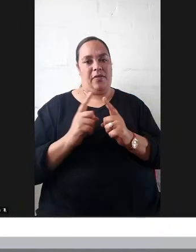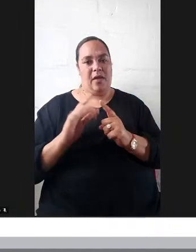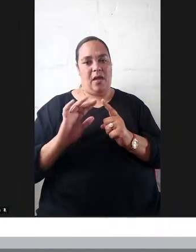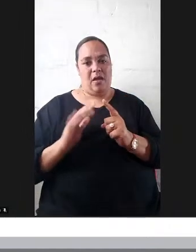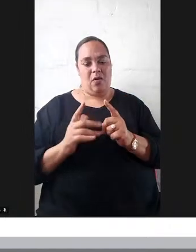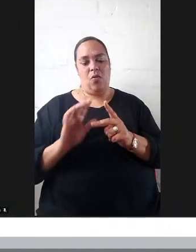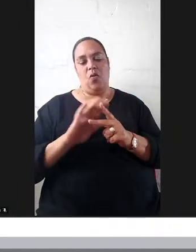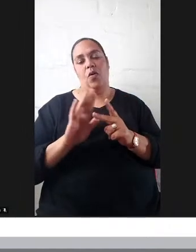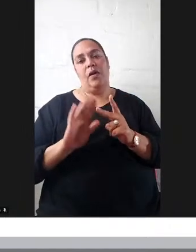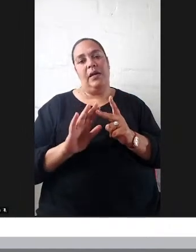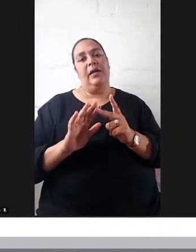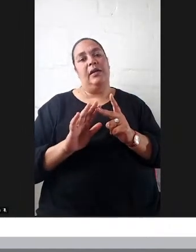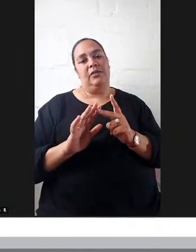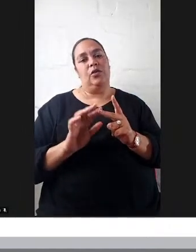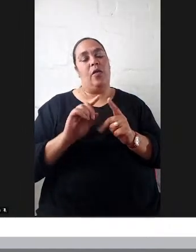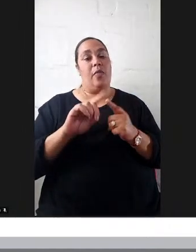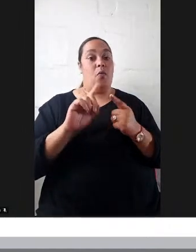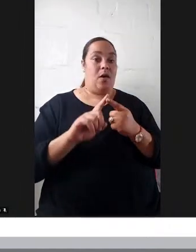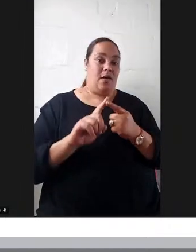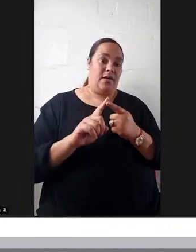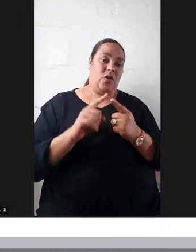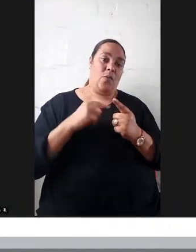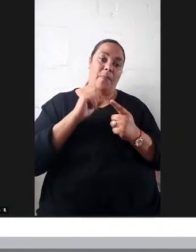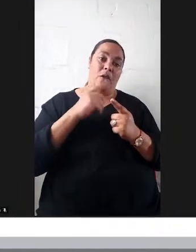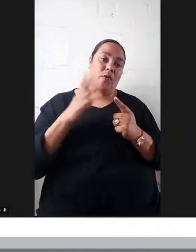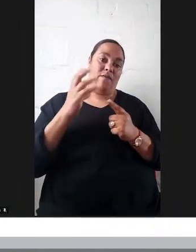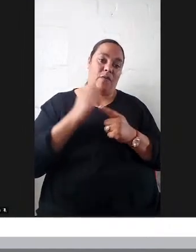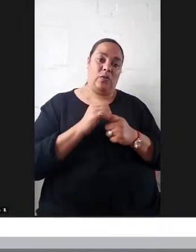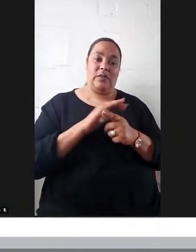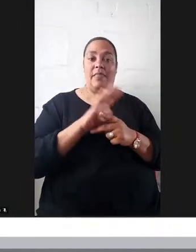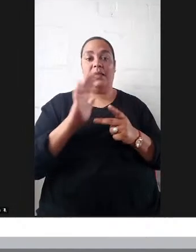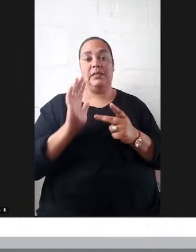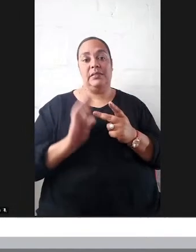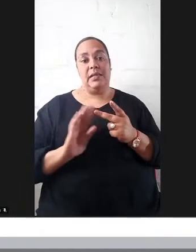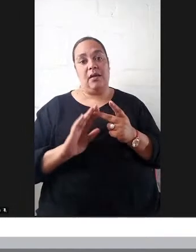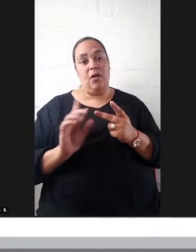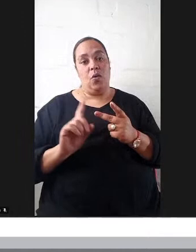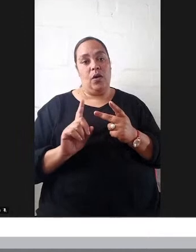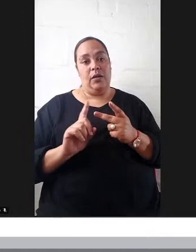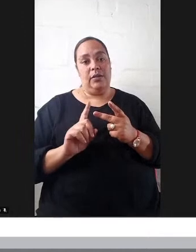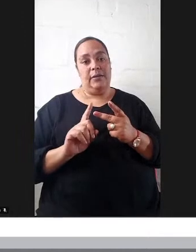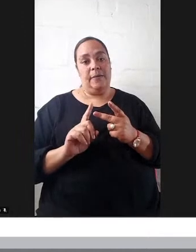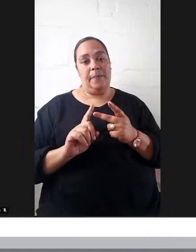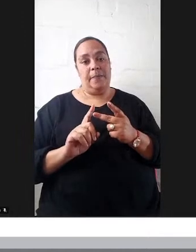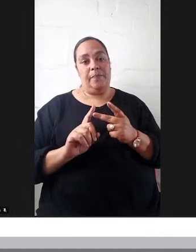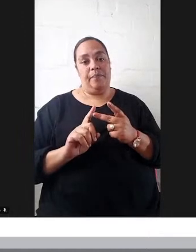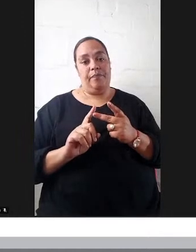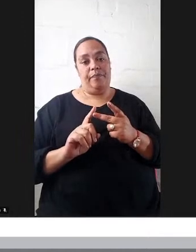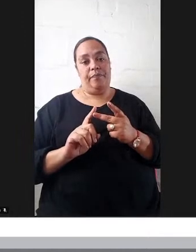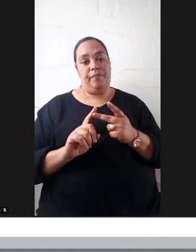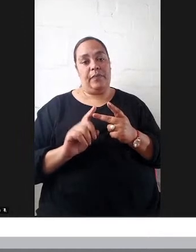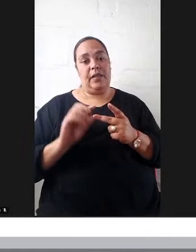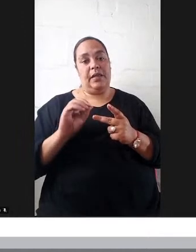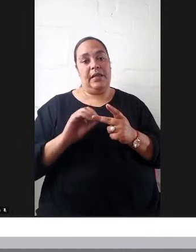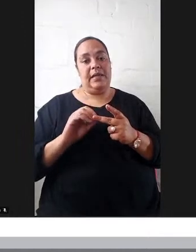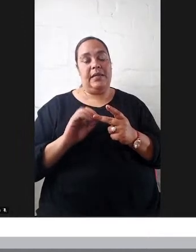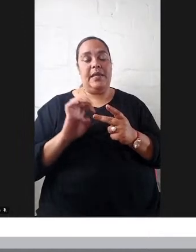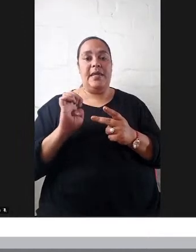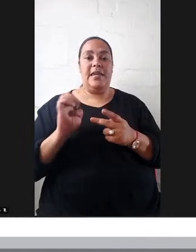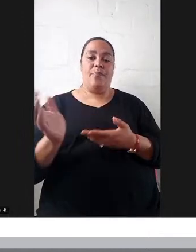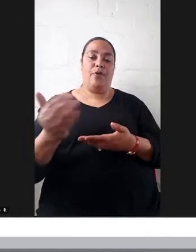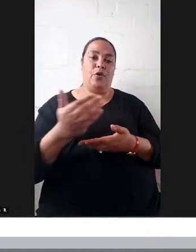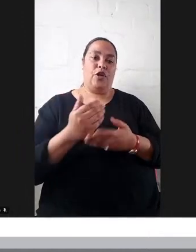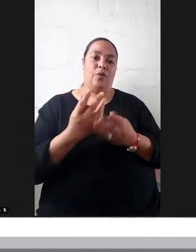And so that's the one area we're focusing on. And the second is in our e-procurement solution,